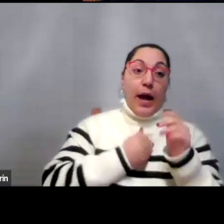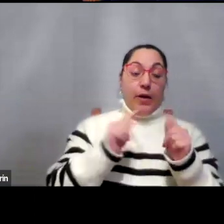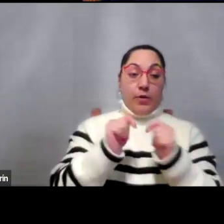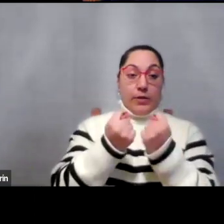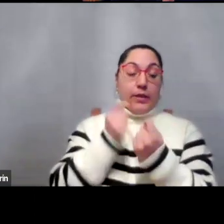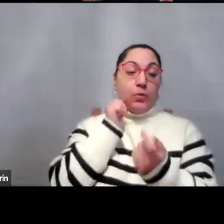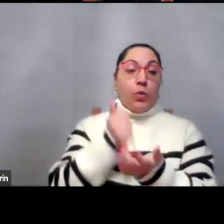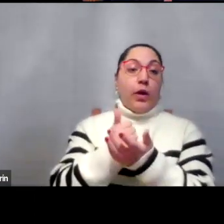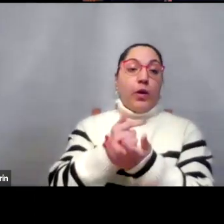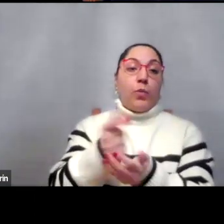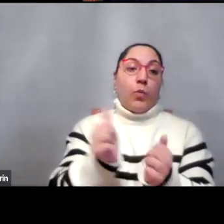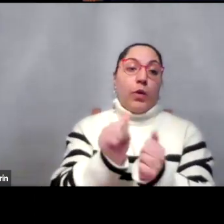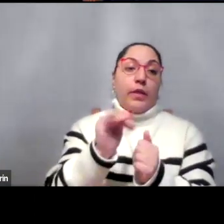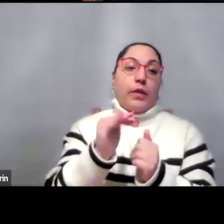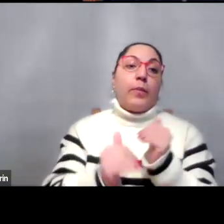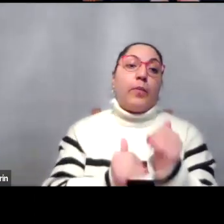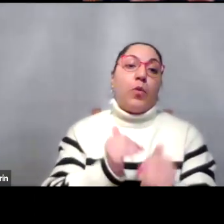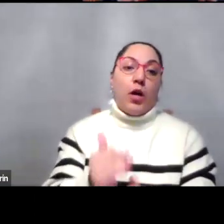that process.